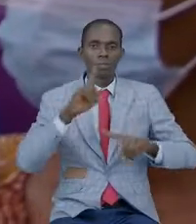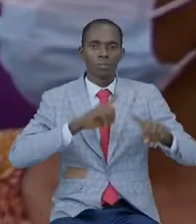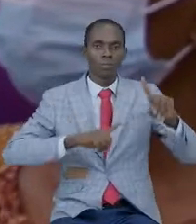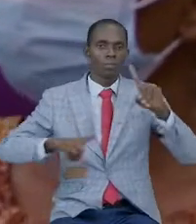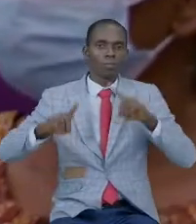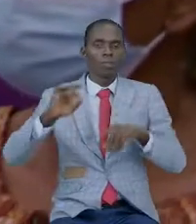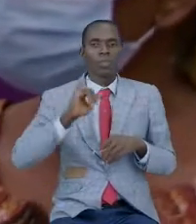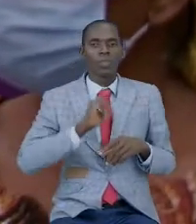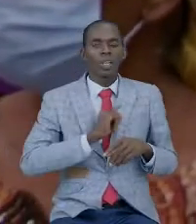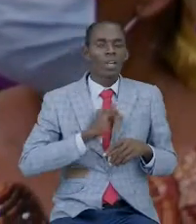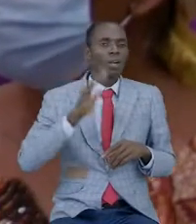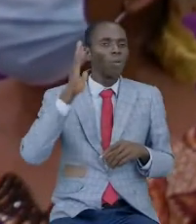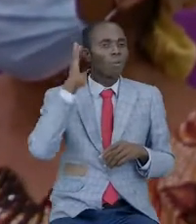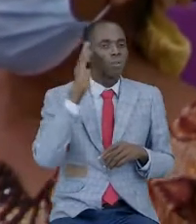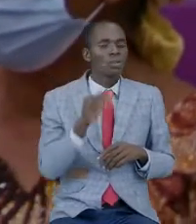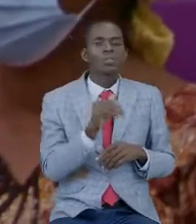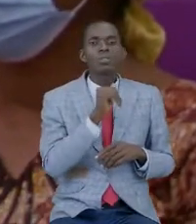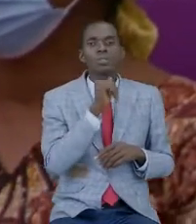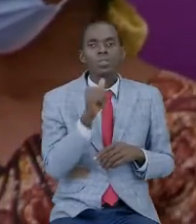drop holiness.